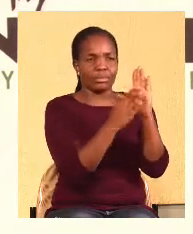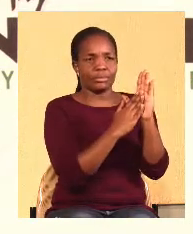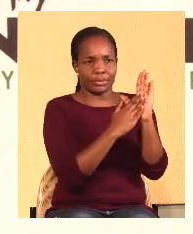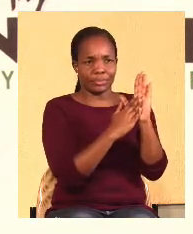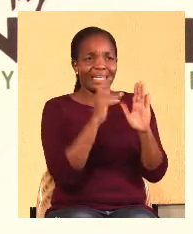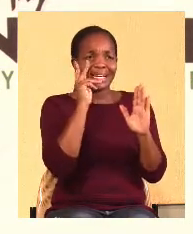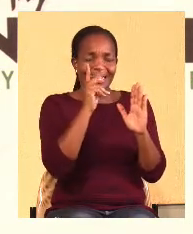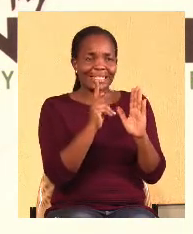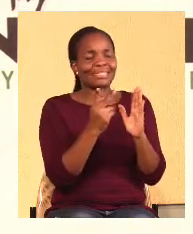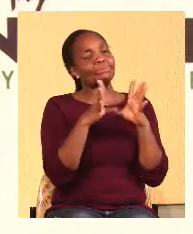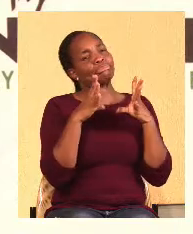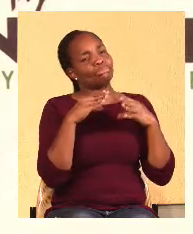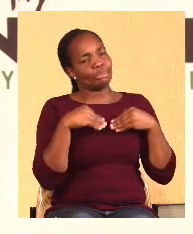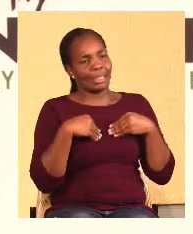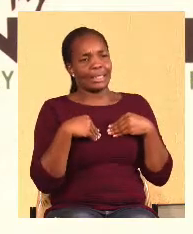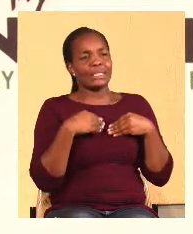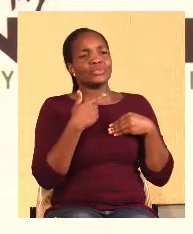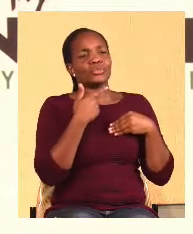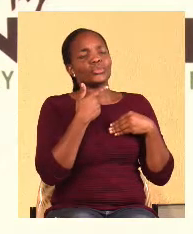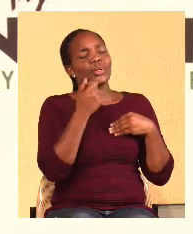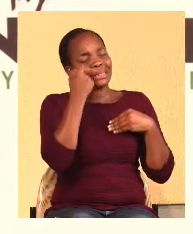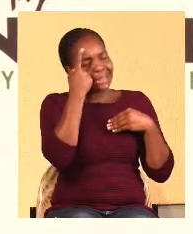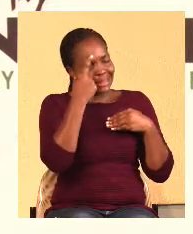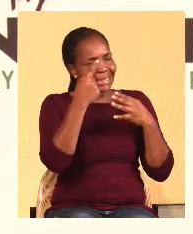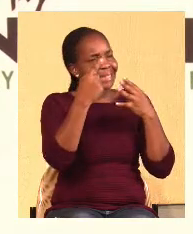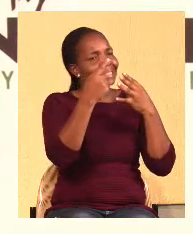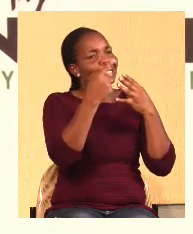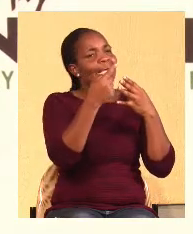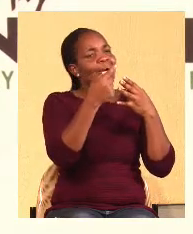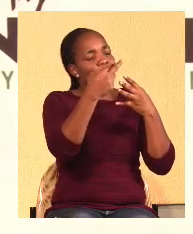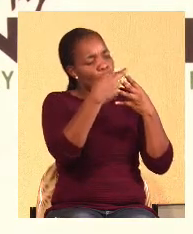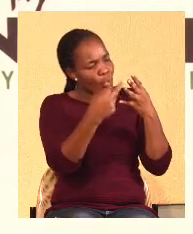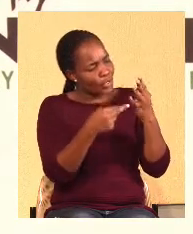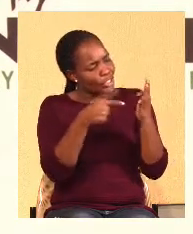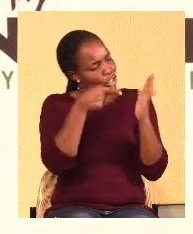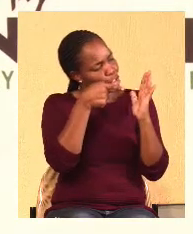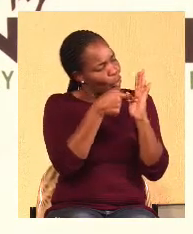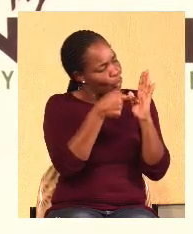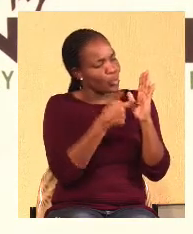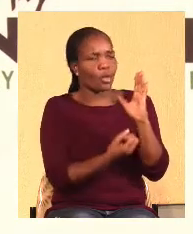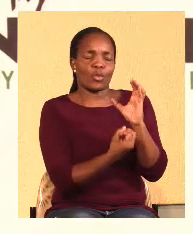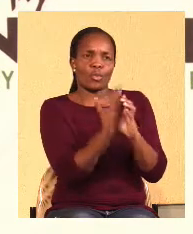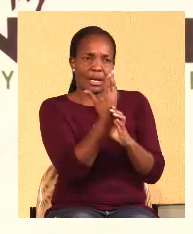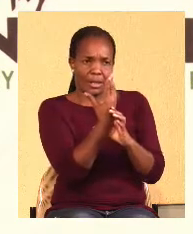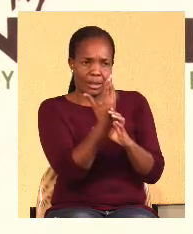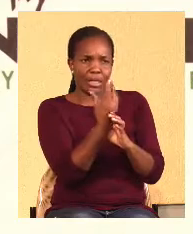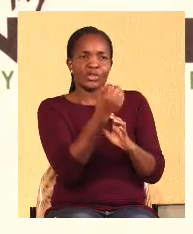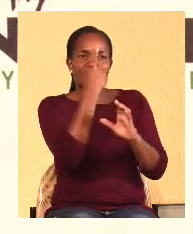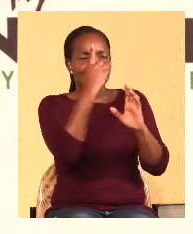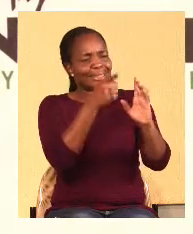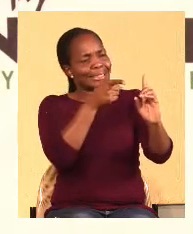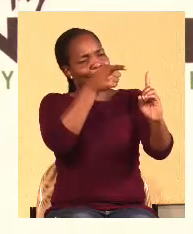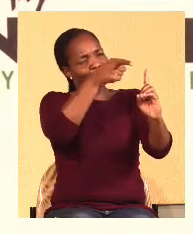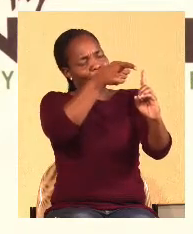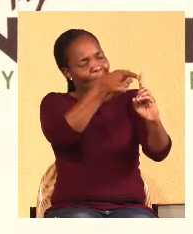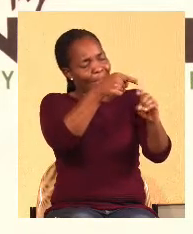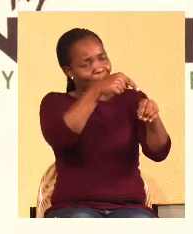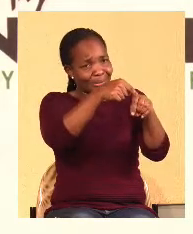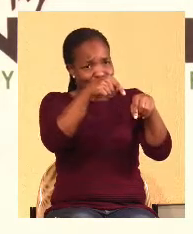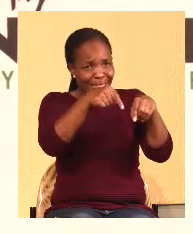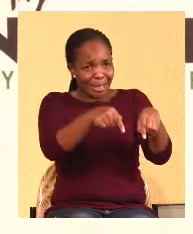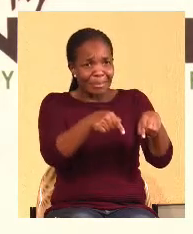to appreciate the rationale behind some of this provision and also to appreciate the main objective why we are having the state of emergency